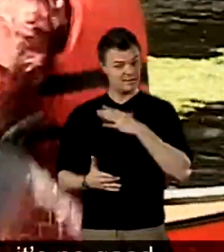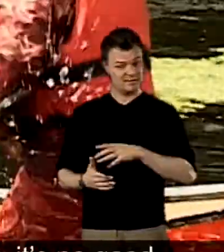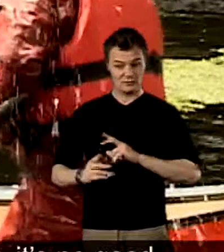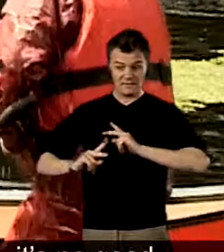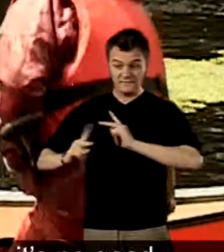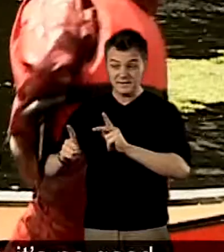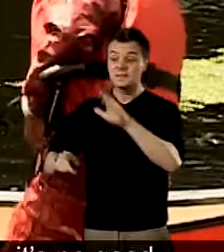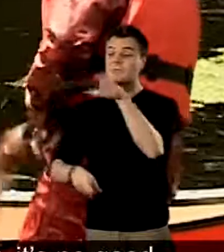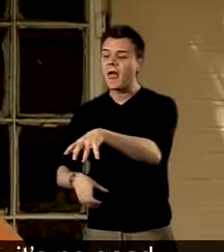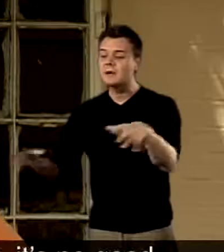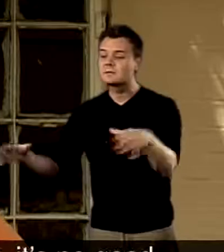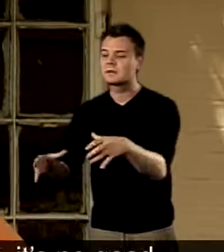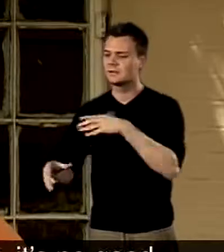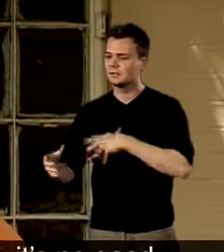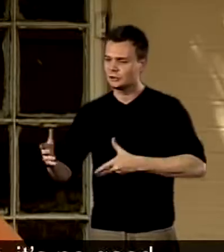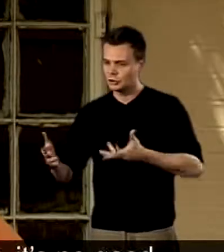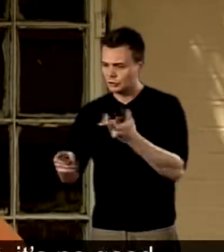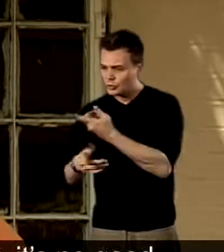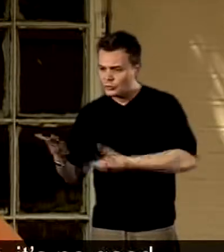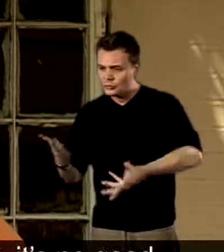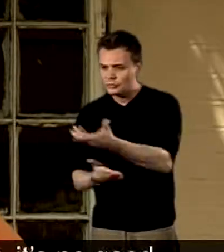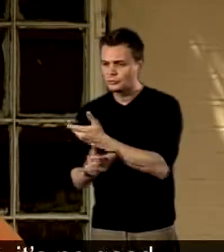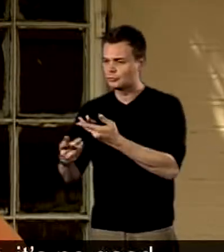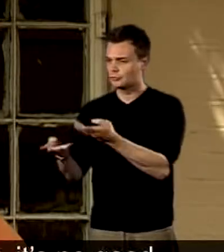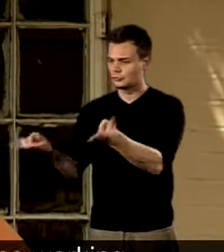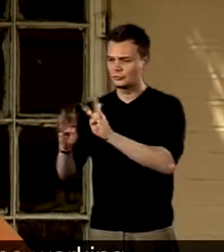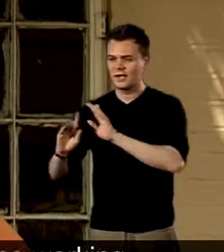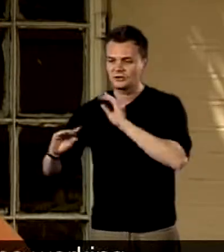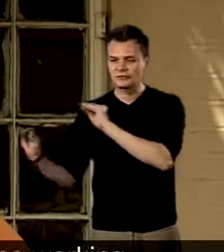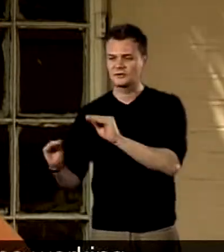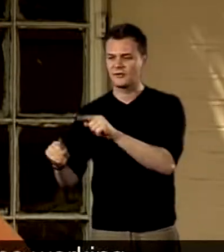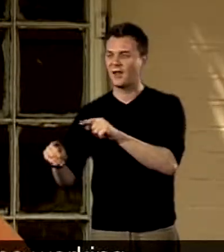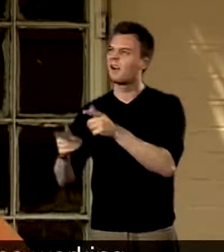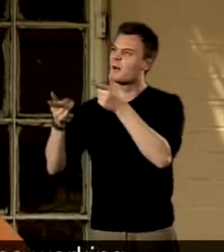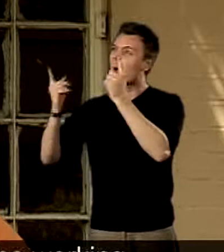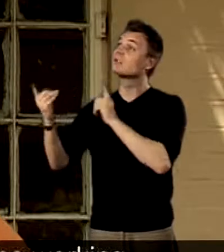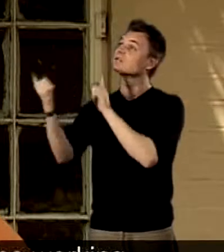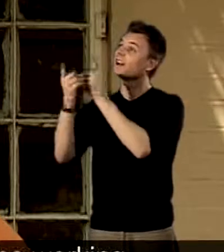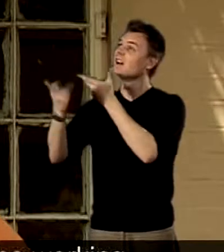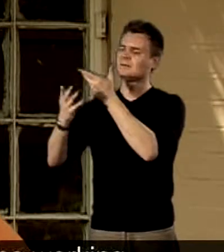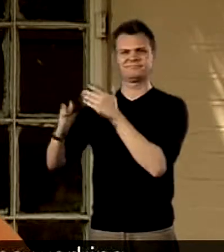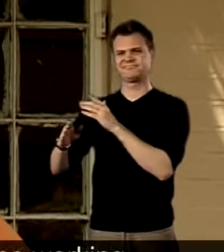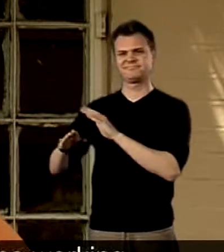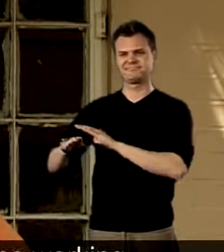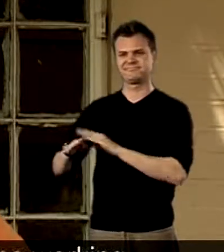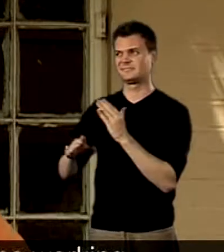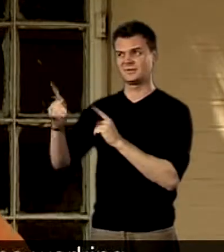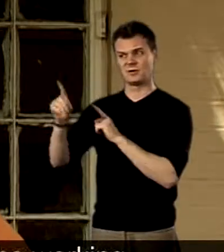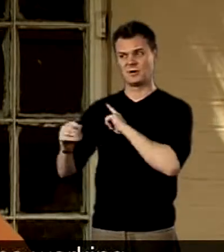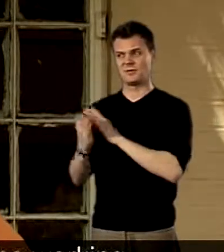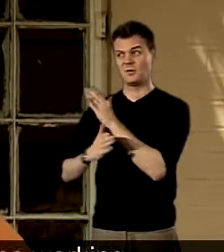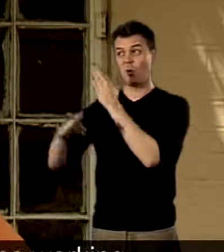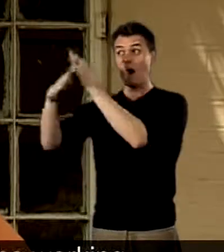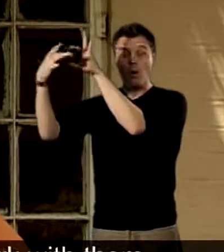them directly. It's no good just necessarily meeting the boss of a centre, because they may not actually be working with the group, so it's key to meet